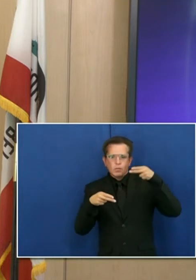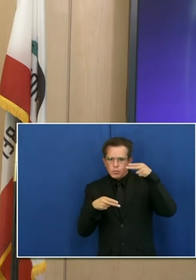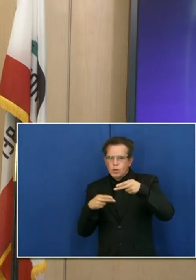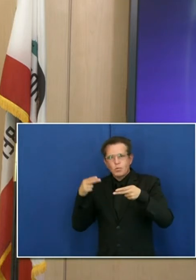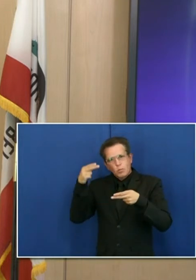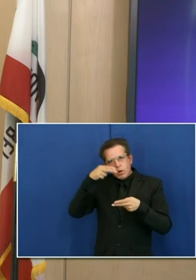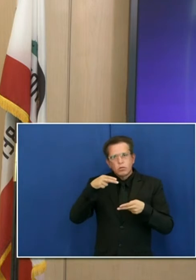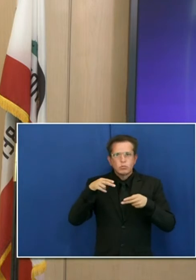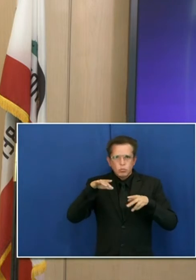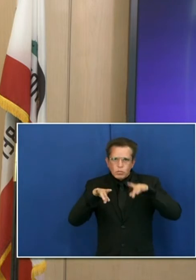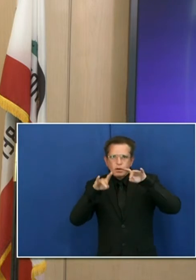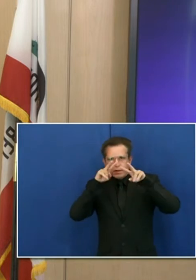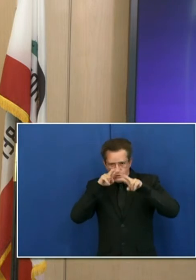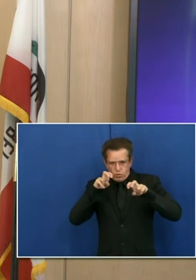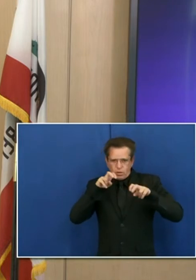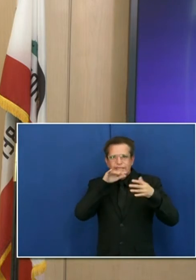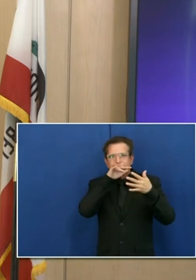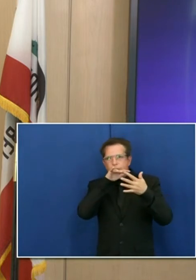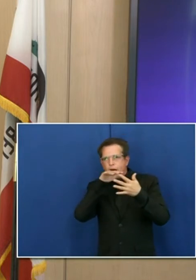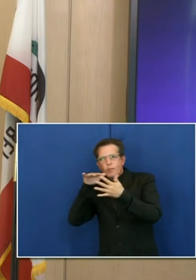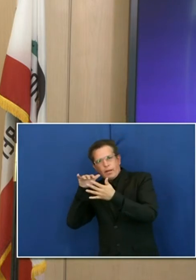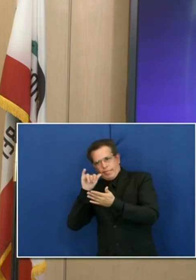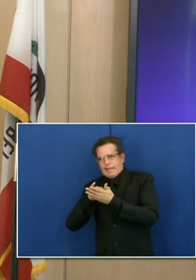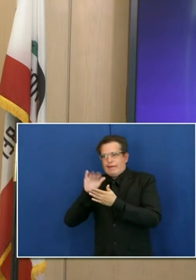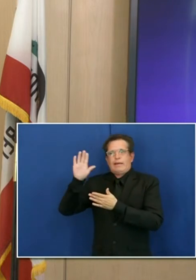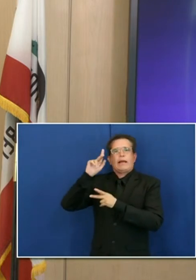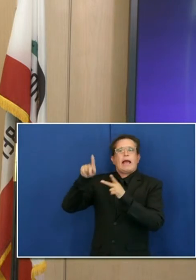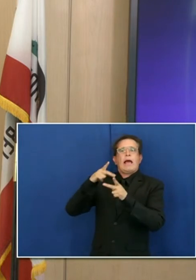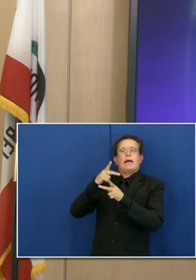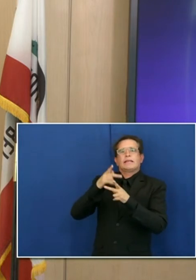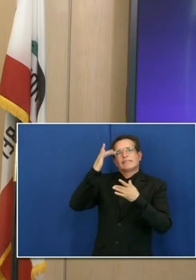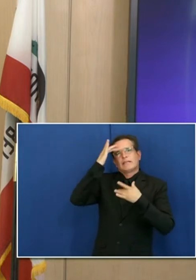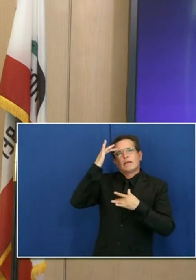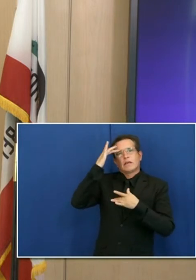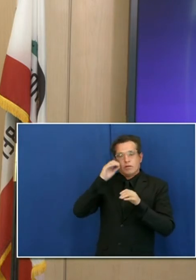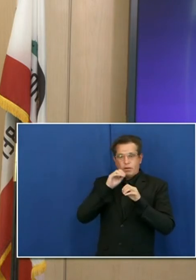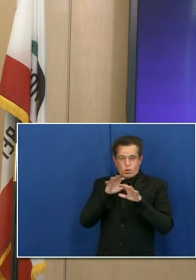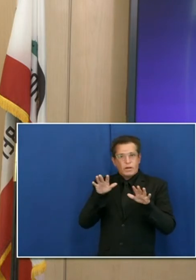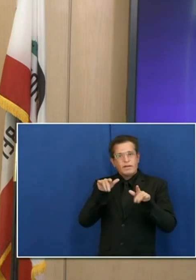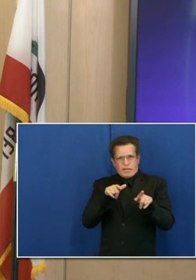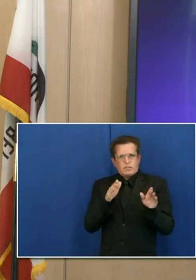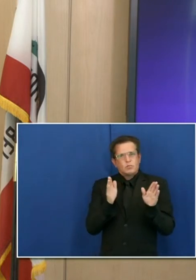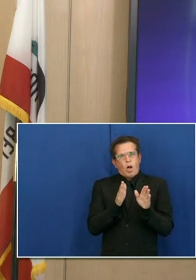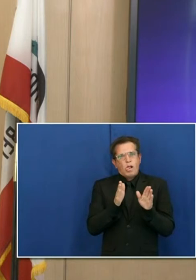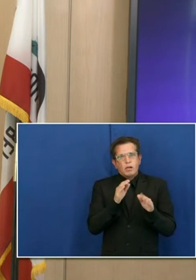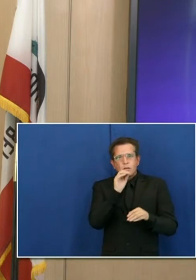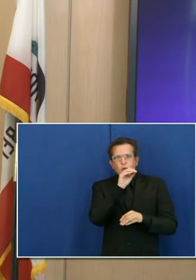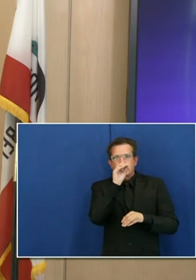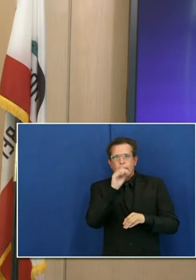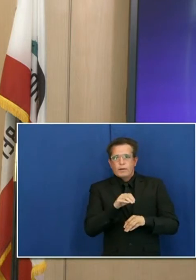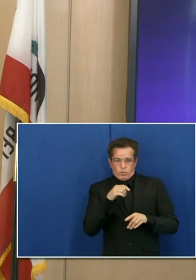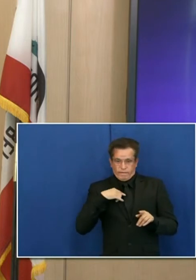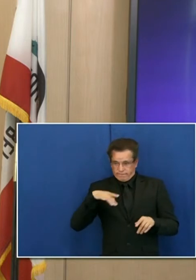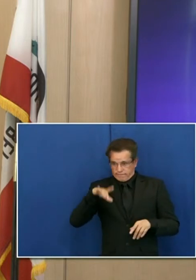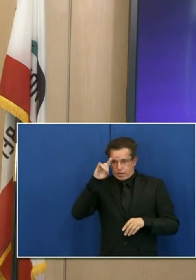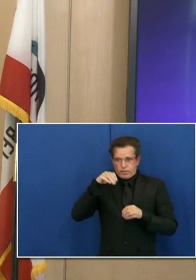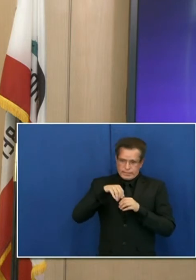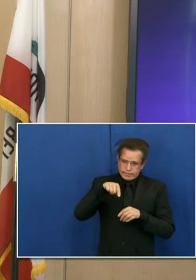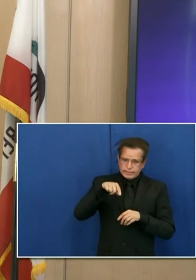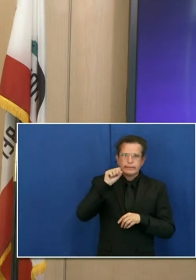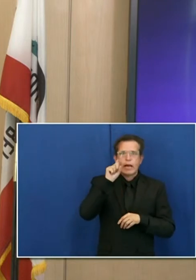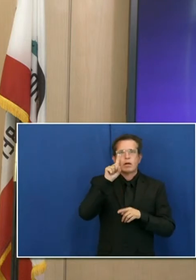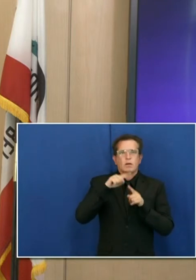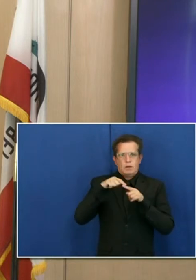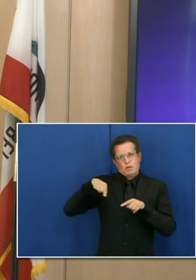in examining and looking at these cases. And while it is a small number of the total positive cases that get examined in San Diego, we believe we have one